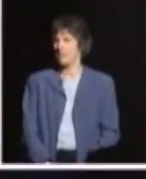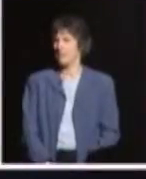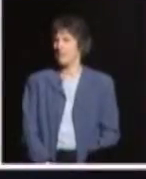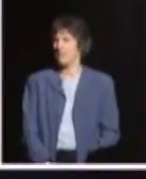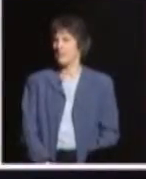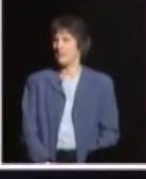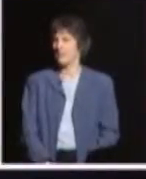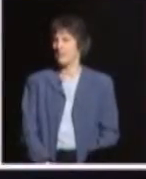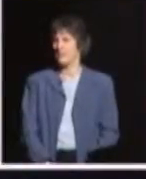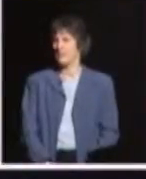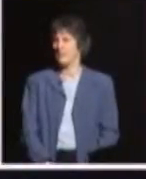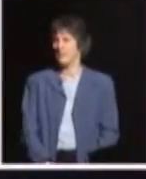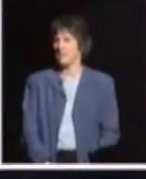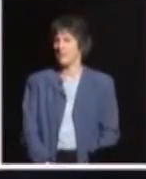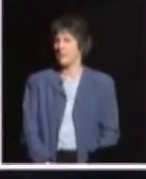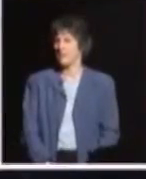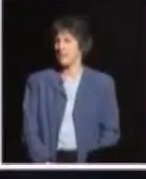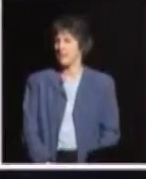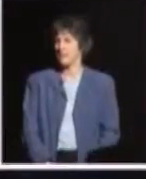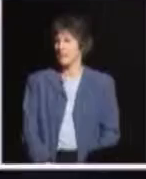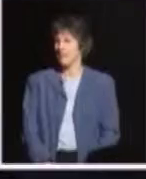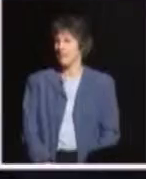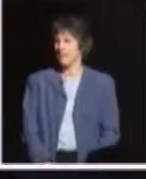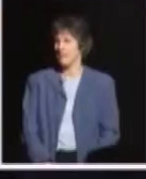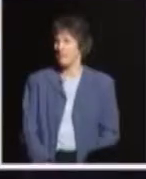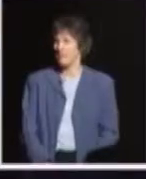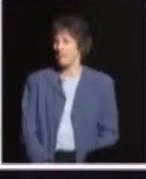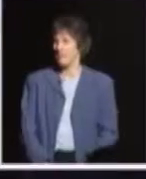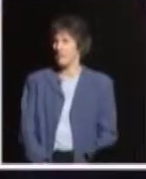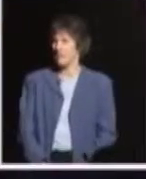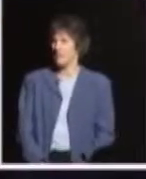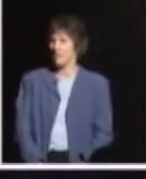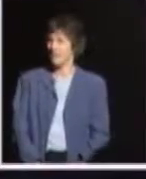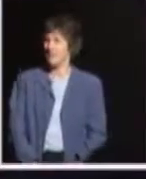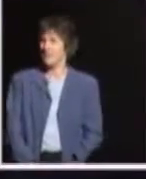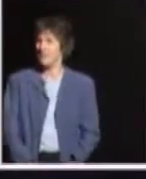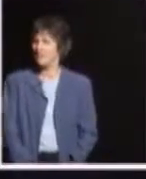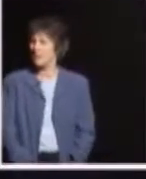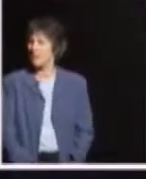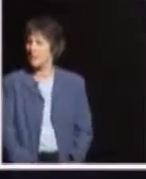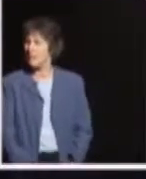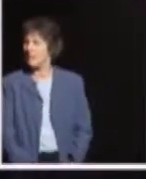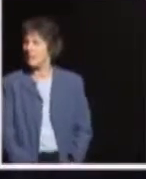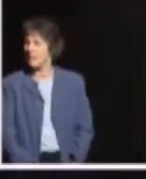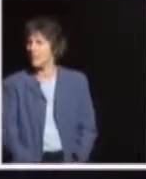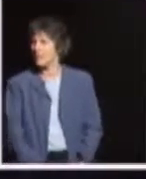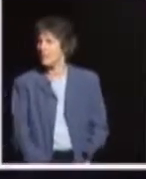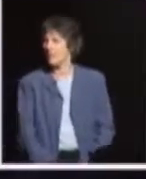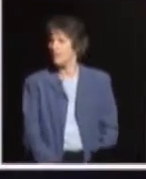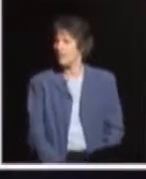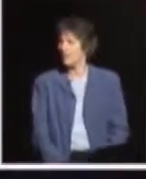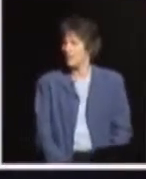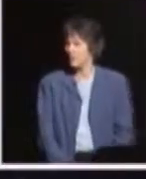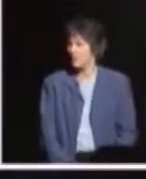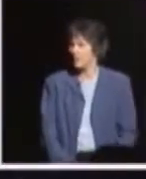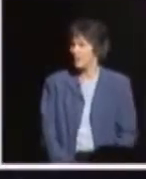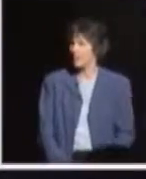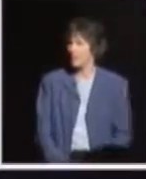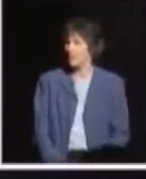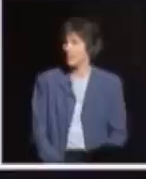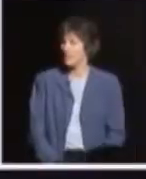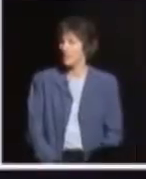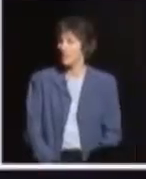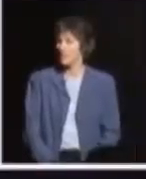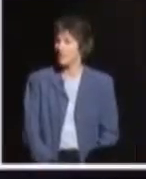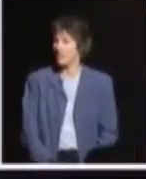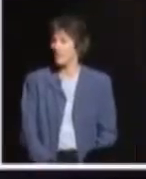there was no technology available. And now we have technology available, and it is advancing immensely. And,